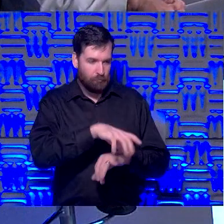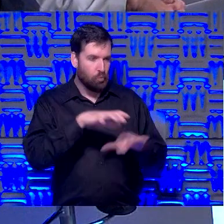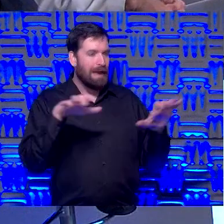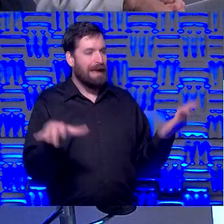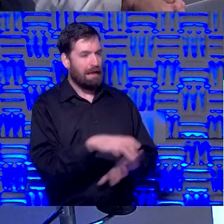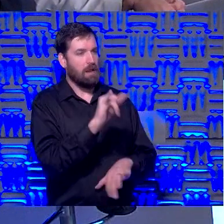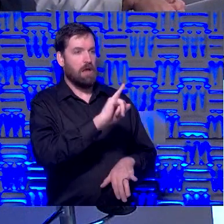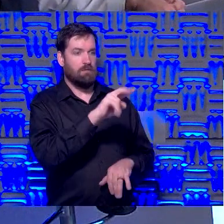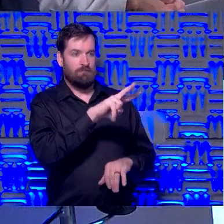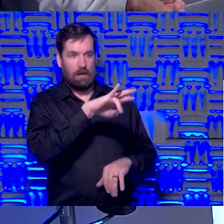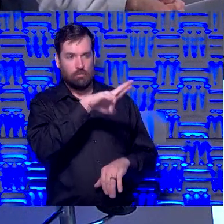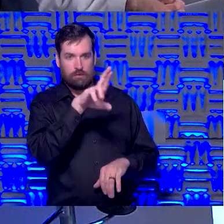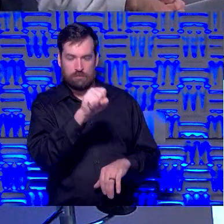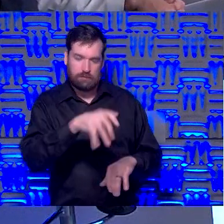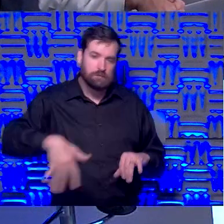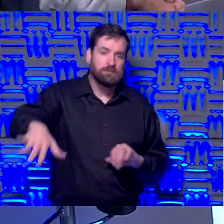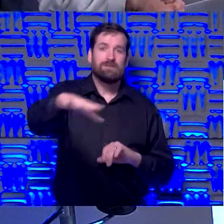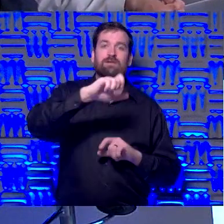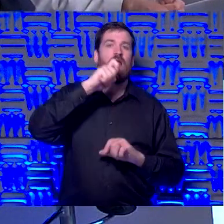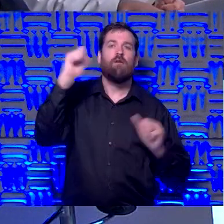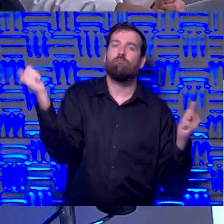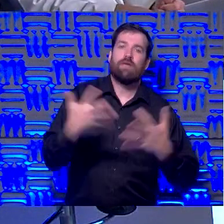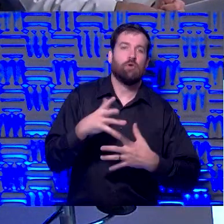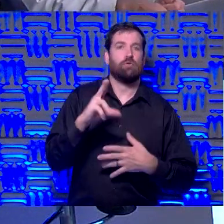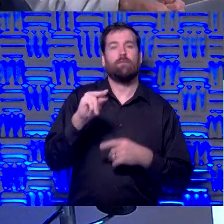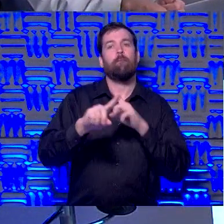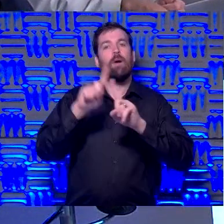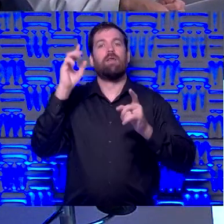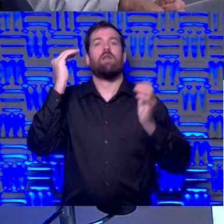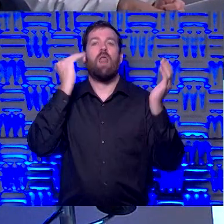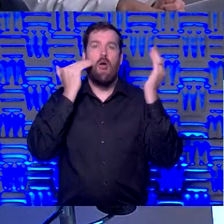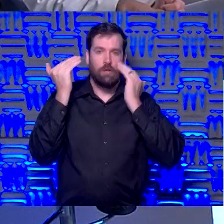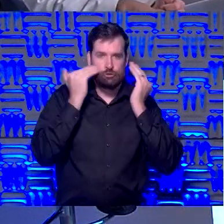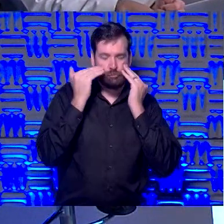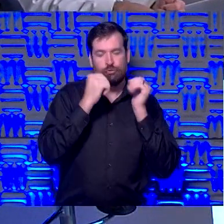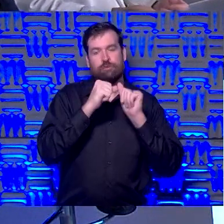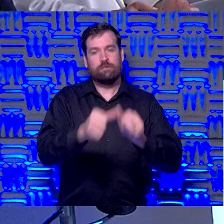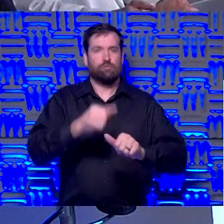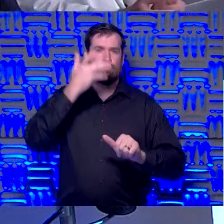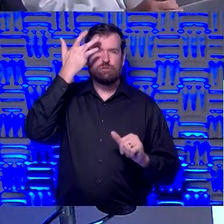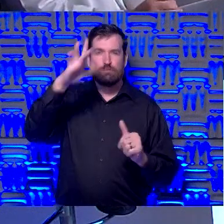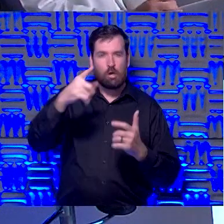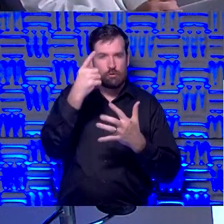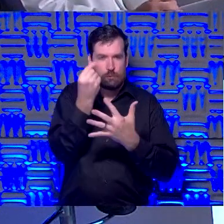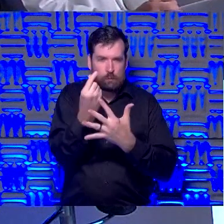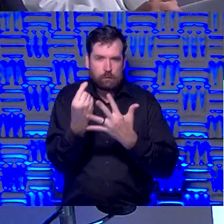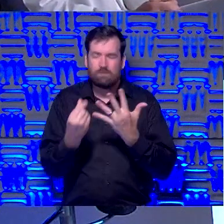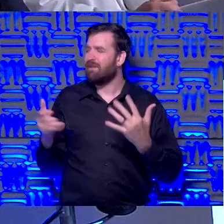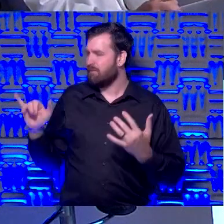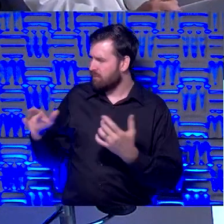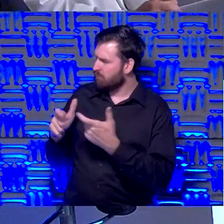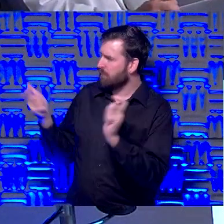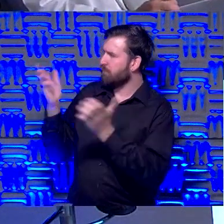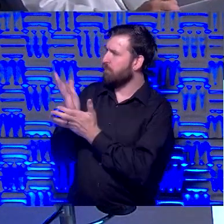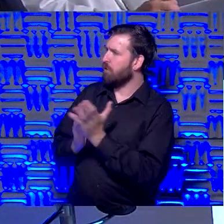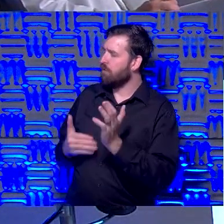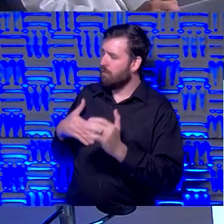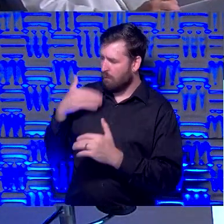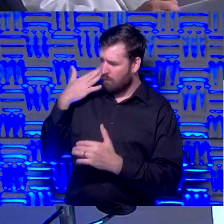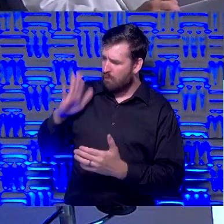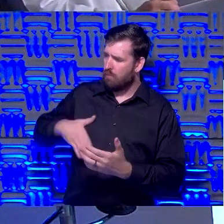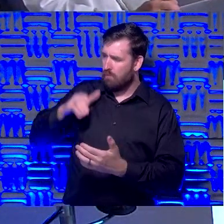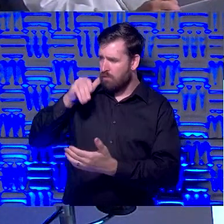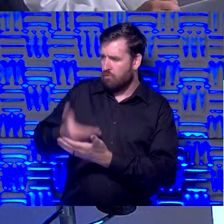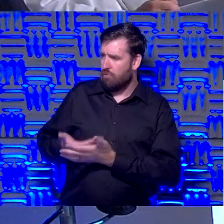virus is out there, not from a standpoint of fear, but from a standpoint of knowledge, and continue to do those smart things that we've been talking about. I think that's a big part of it. Like, I know that my daughter